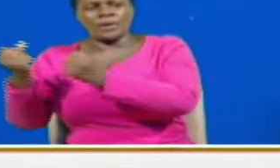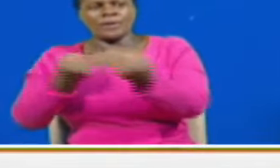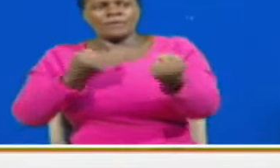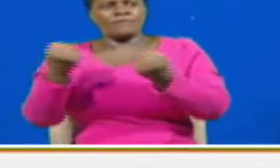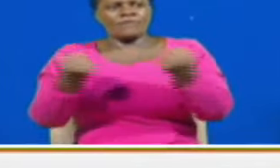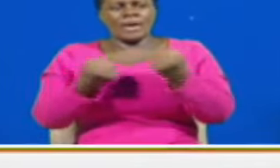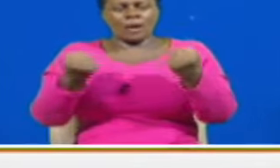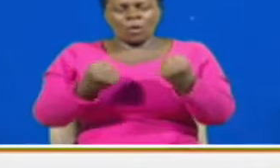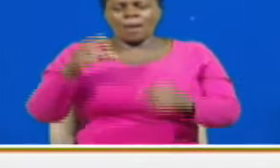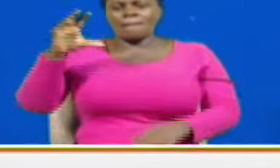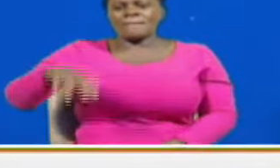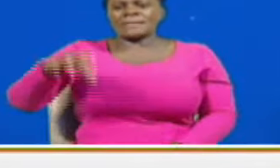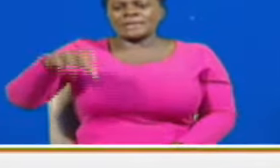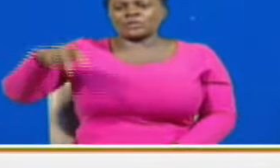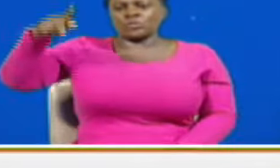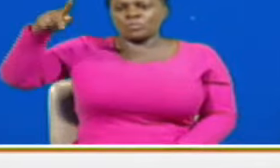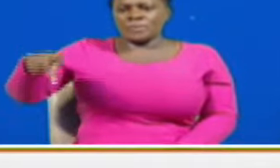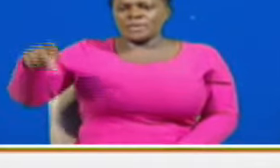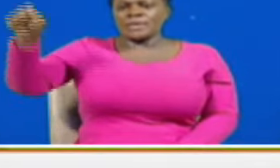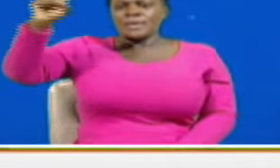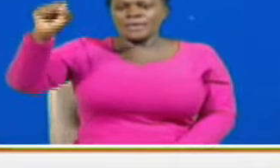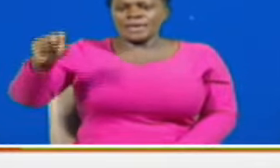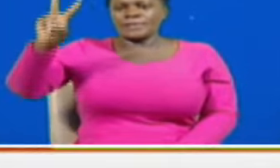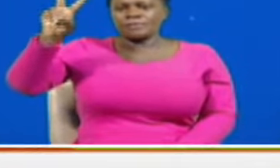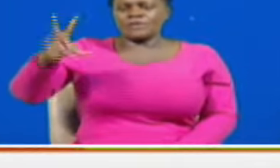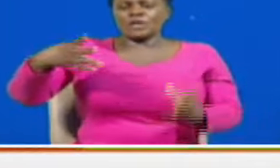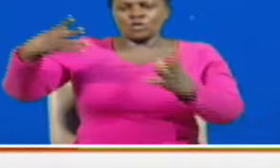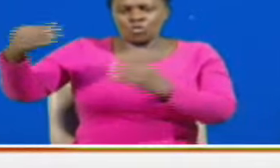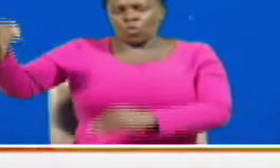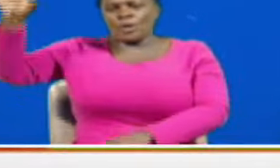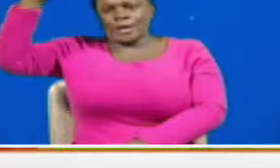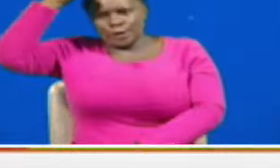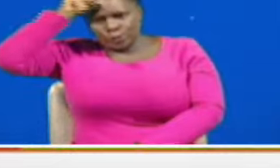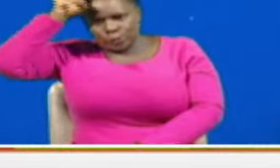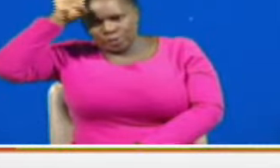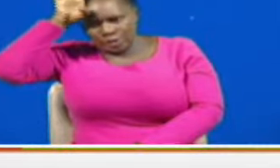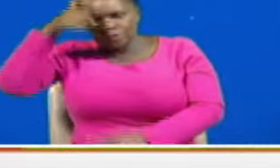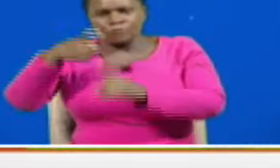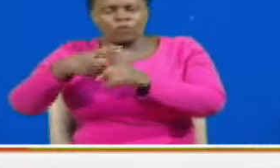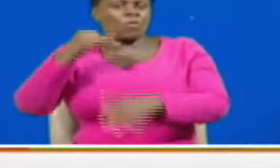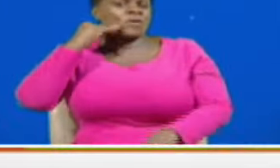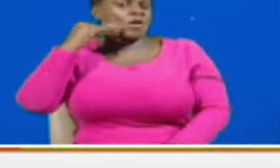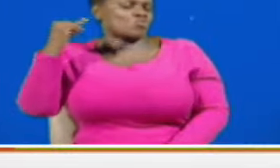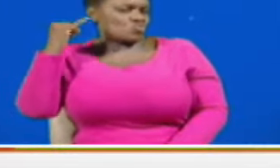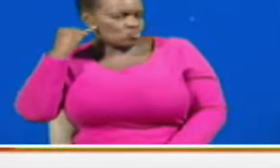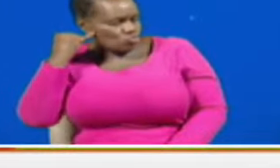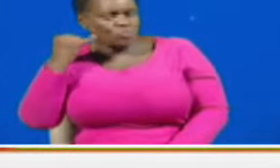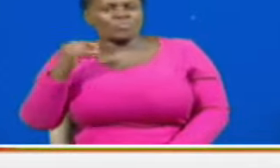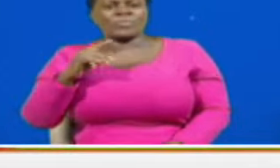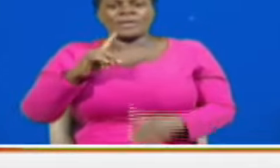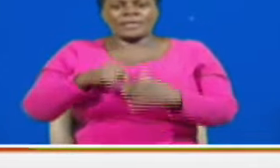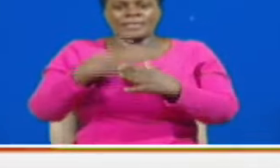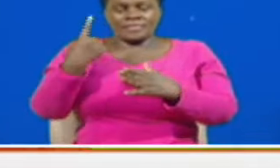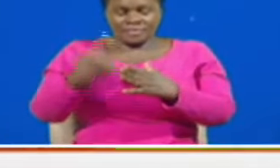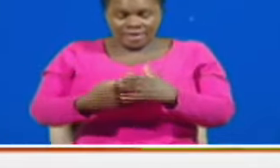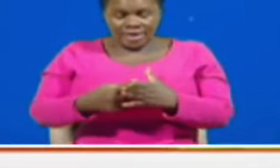la kubeba abiria PSV matatu ilikuwa inaelekea upande wa Eldoret kutoka Nakuru na ilikuwa